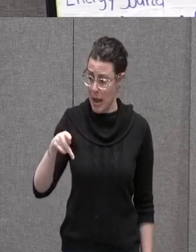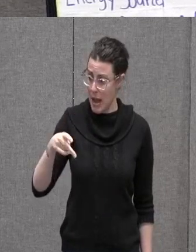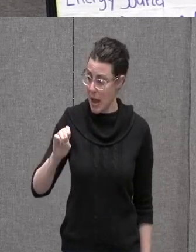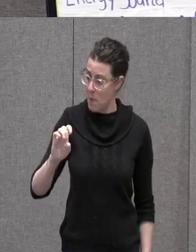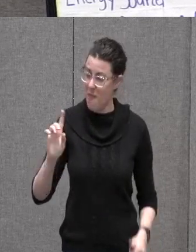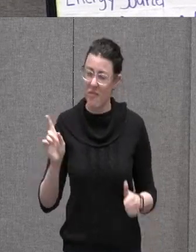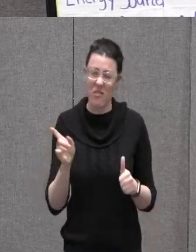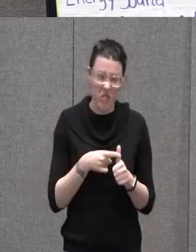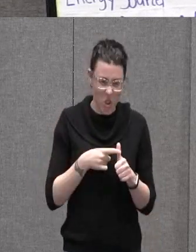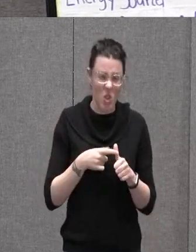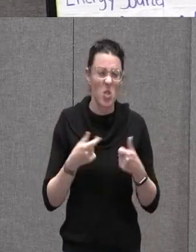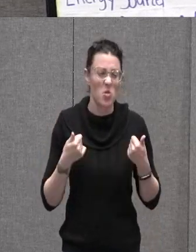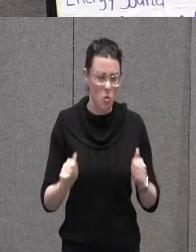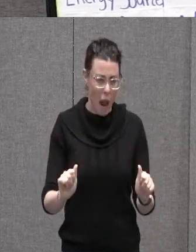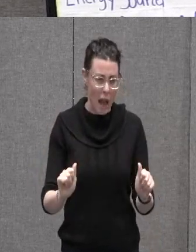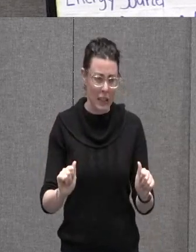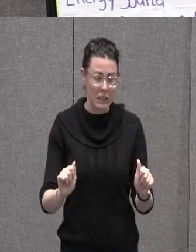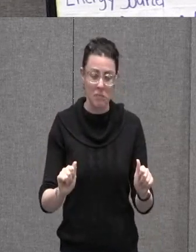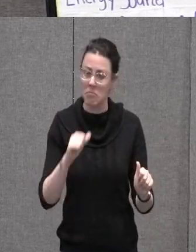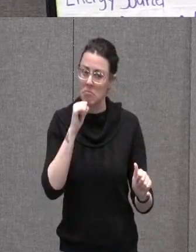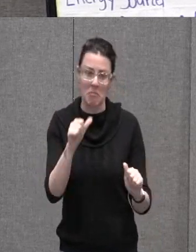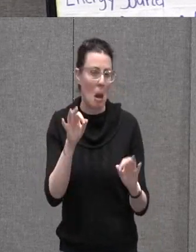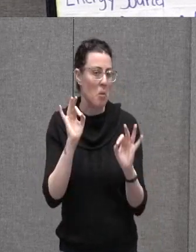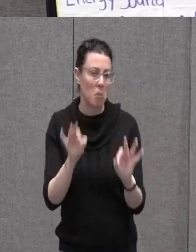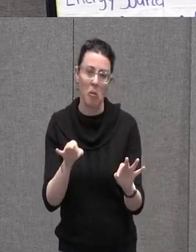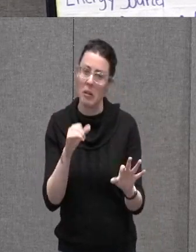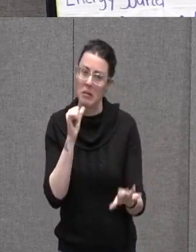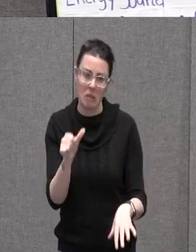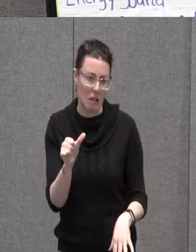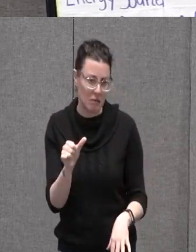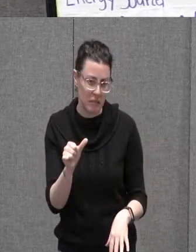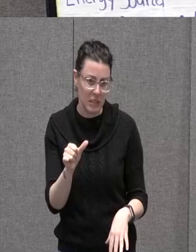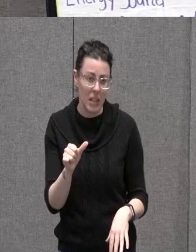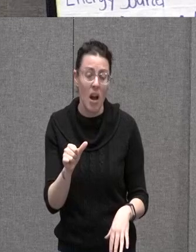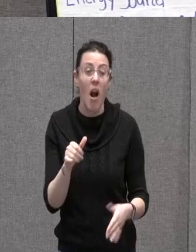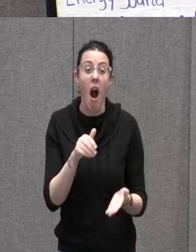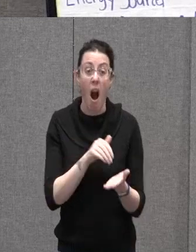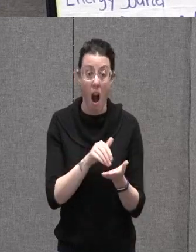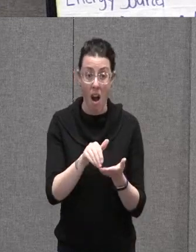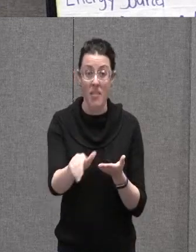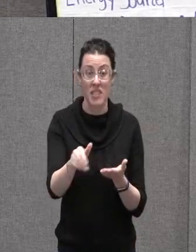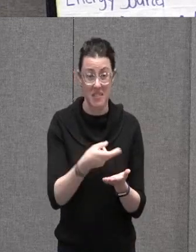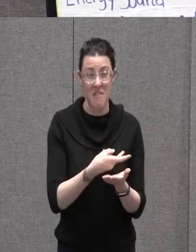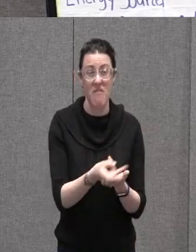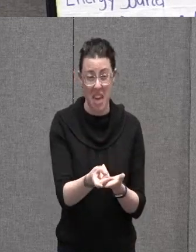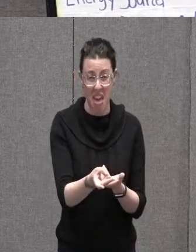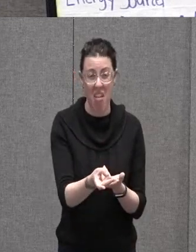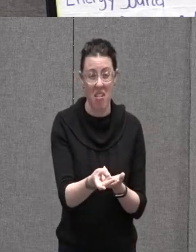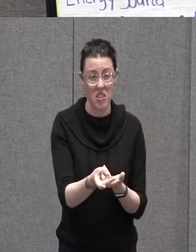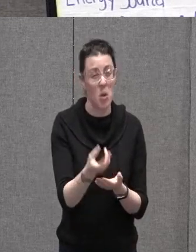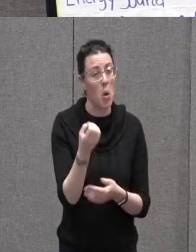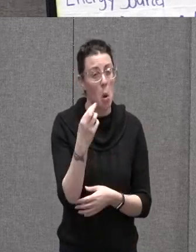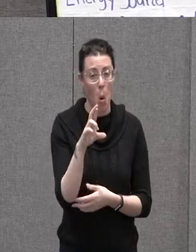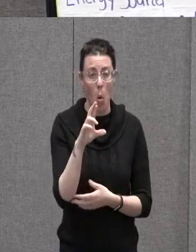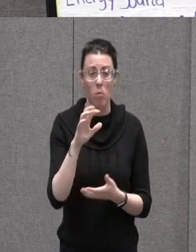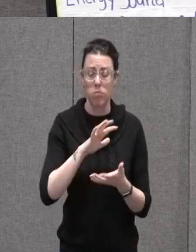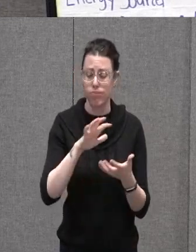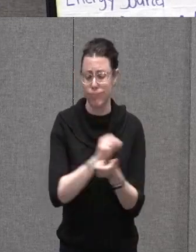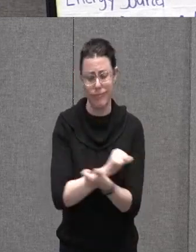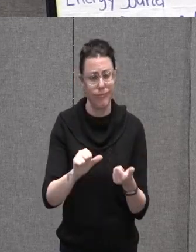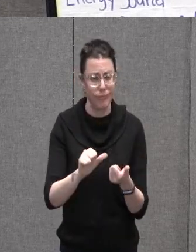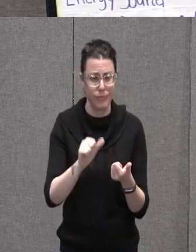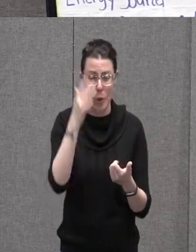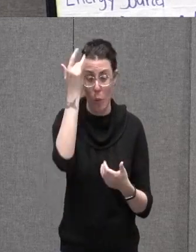the prototype is the one that fails or is destroyed because it doesn't work. Yeah. But it helps you learn.